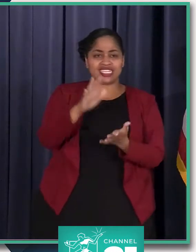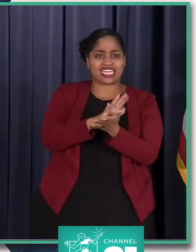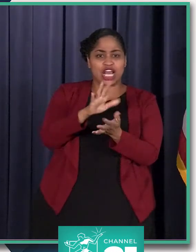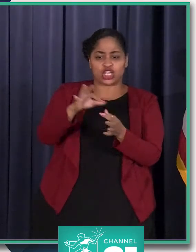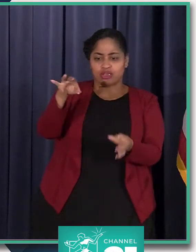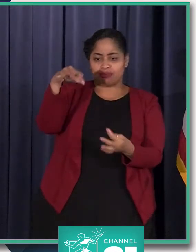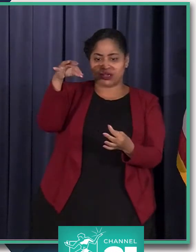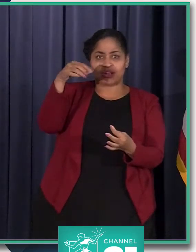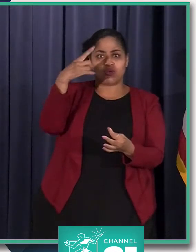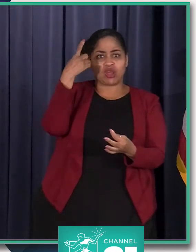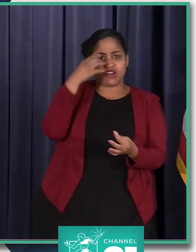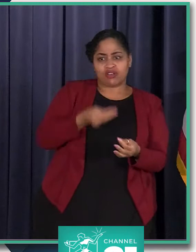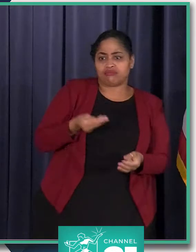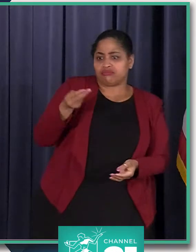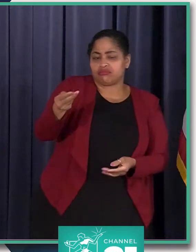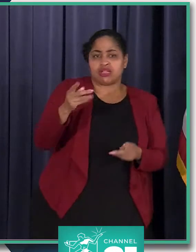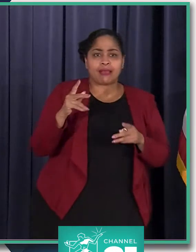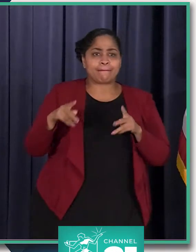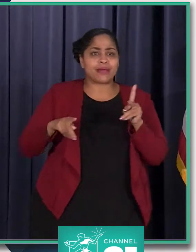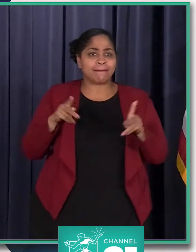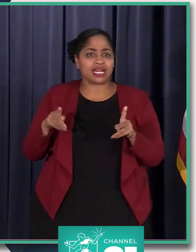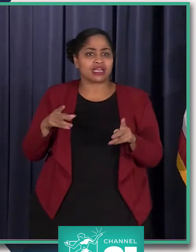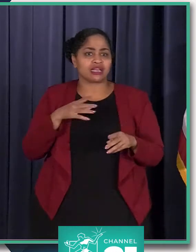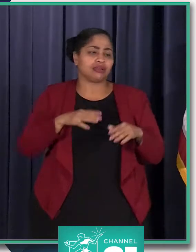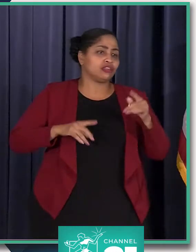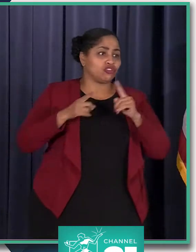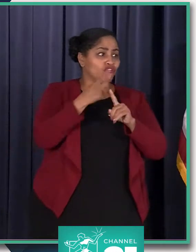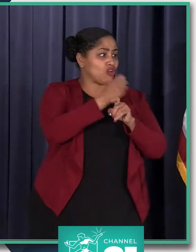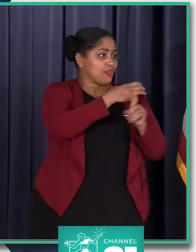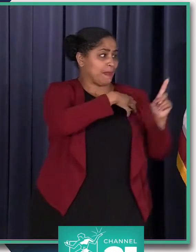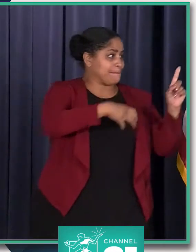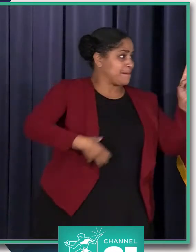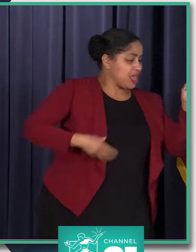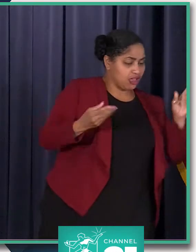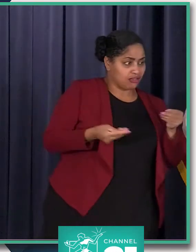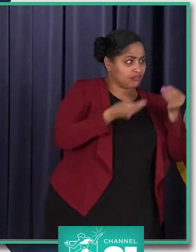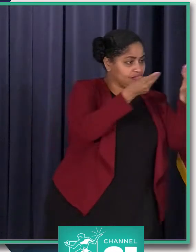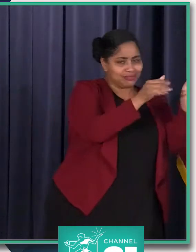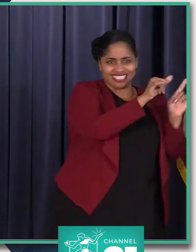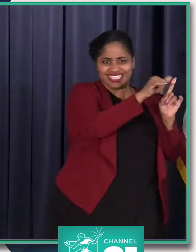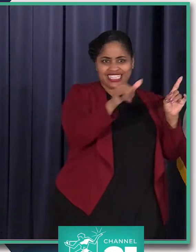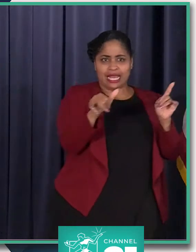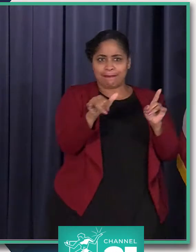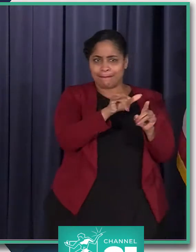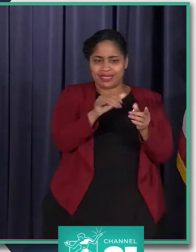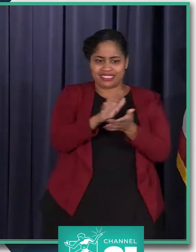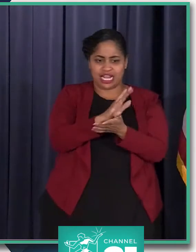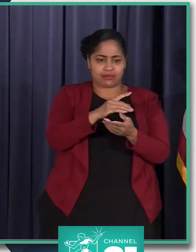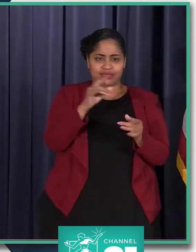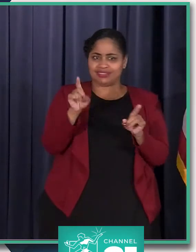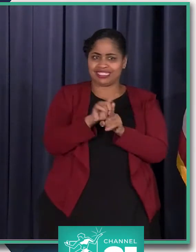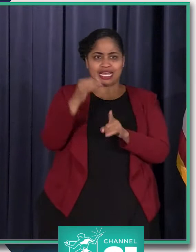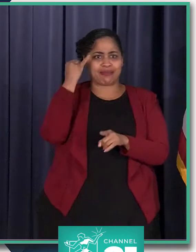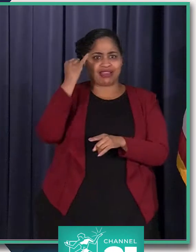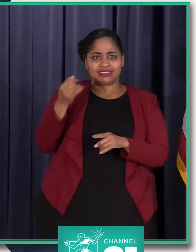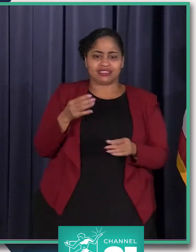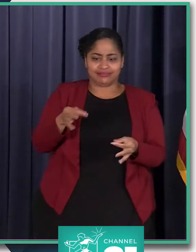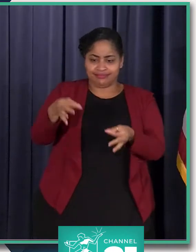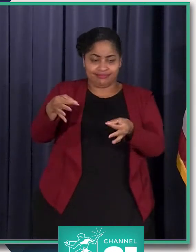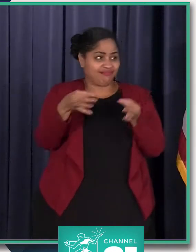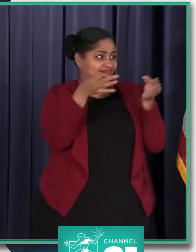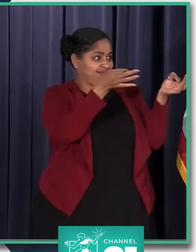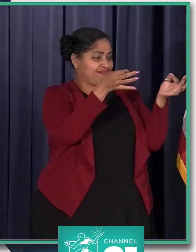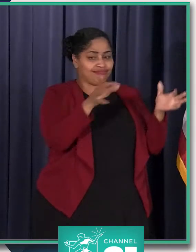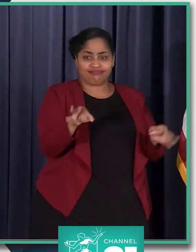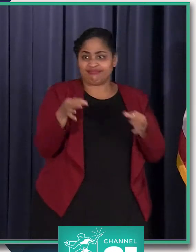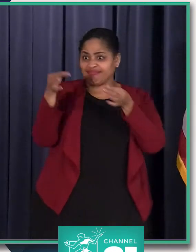you can hand to the public, all the way up to the mayor, to show this is where we are, and that same document you can